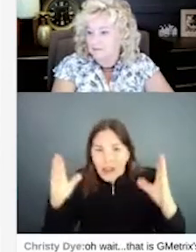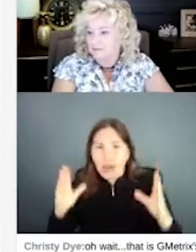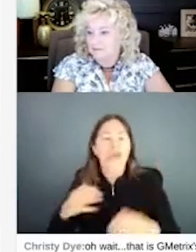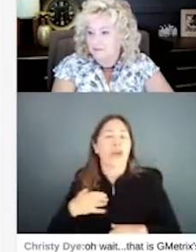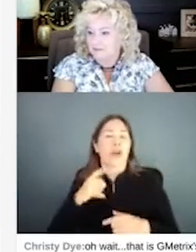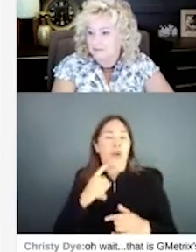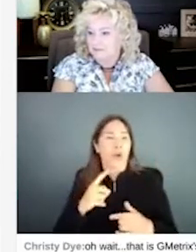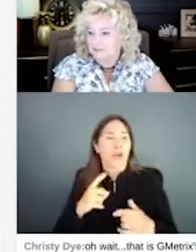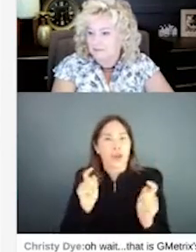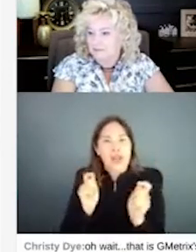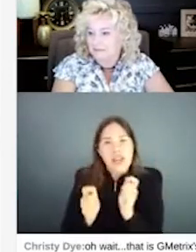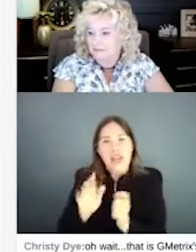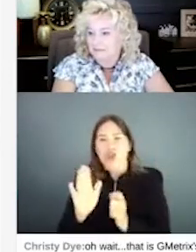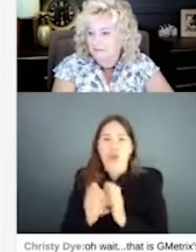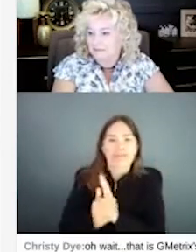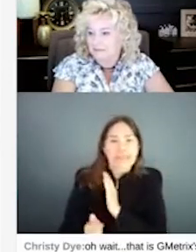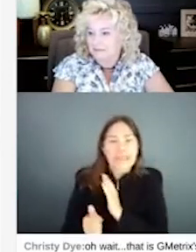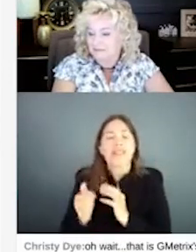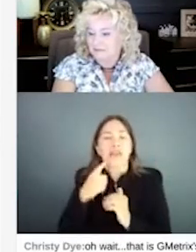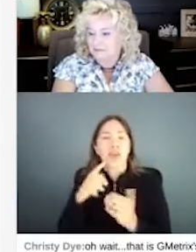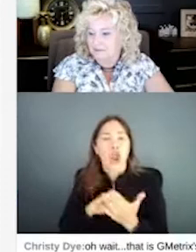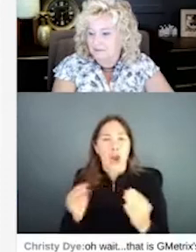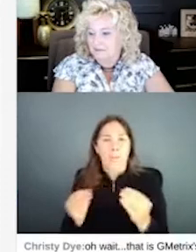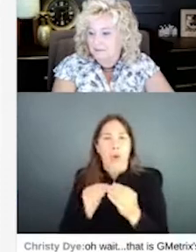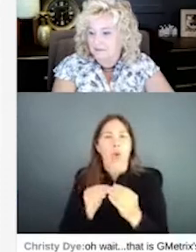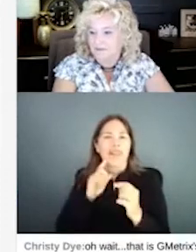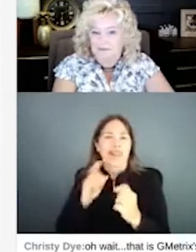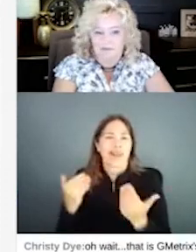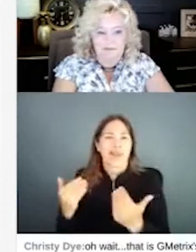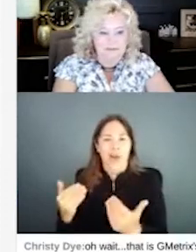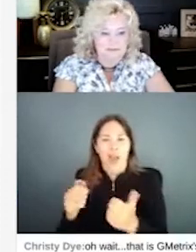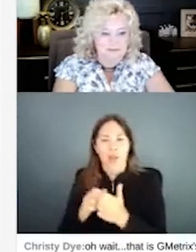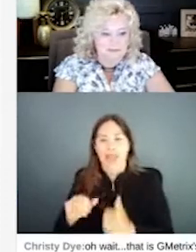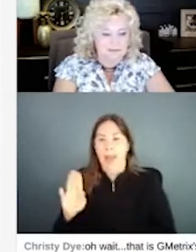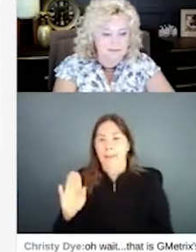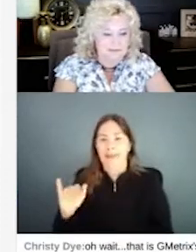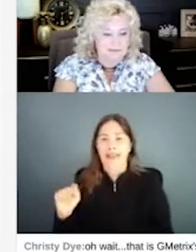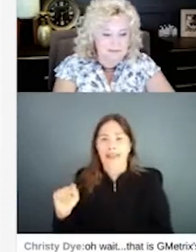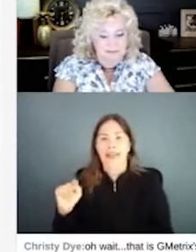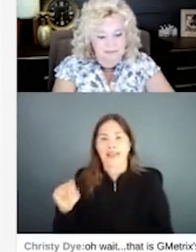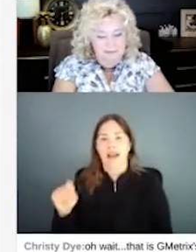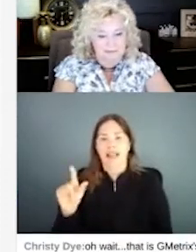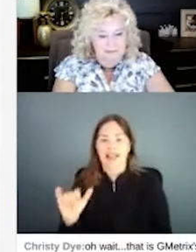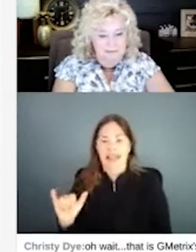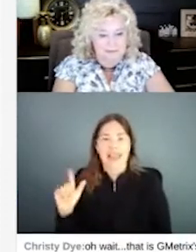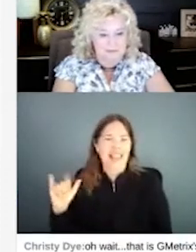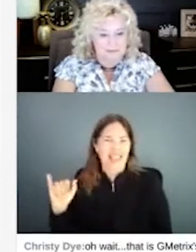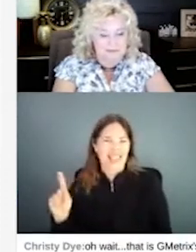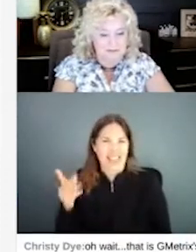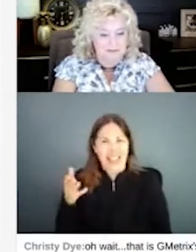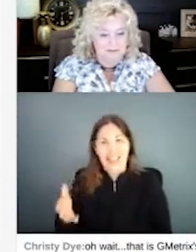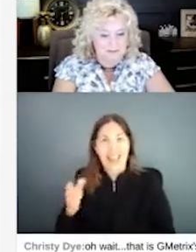your craft. So if you want to learn more about that, you can go to that bit.ly link. I've also made this presentation available for